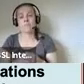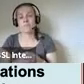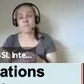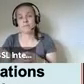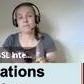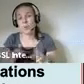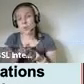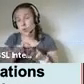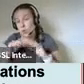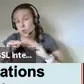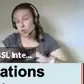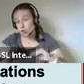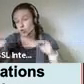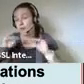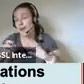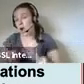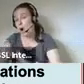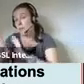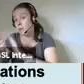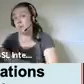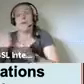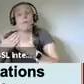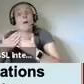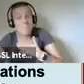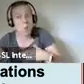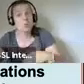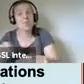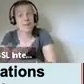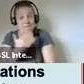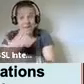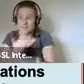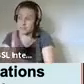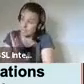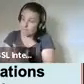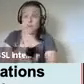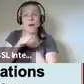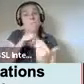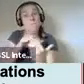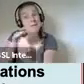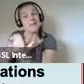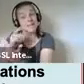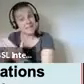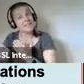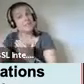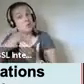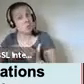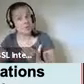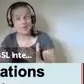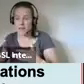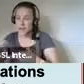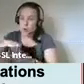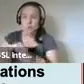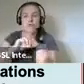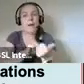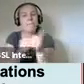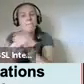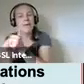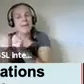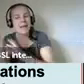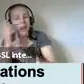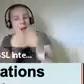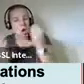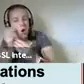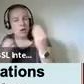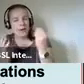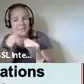they're ongoing and when they are really meeting individual needs, and when they incorporate peer learning and an ongoing mentoring, which